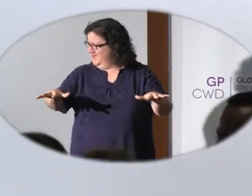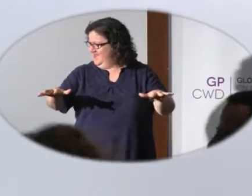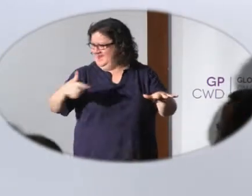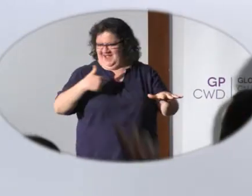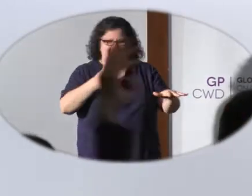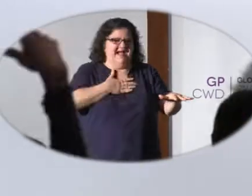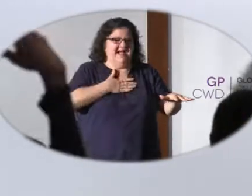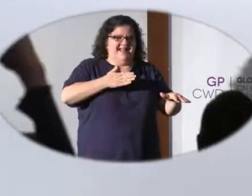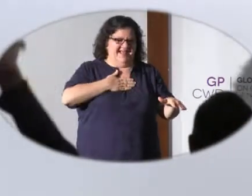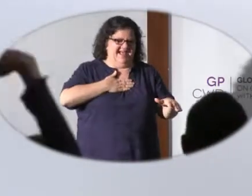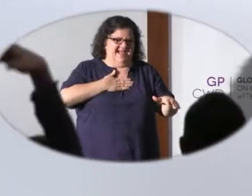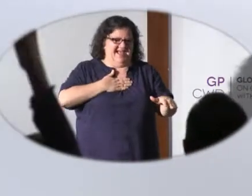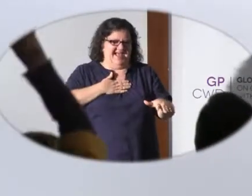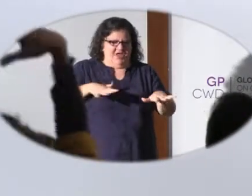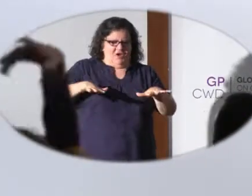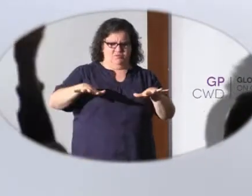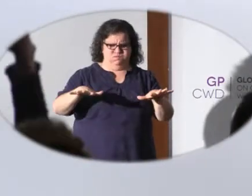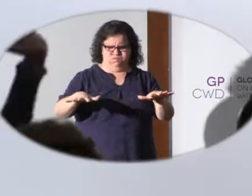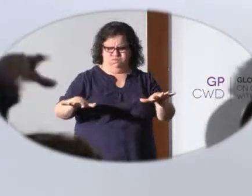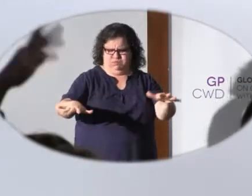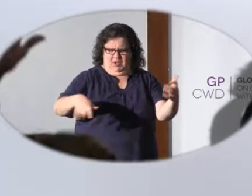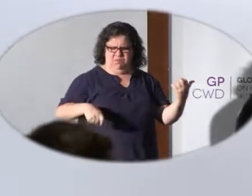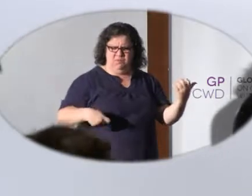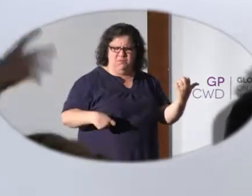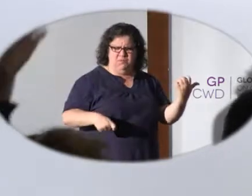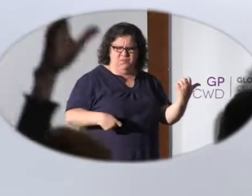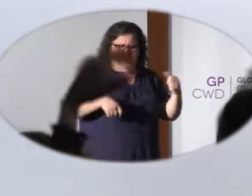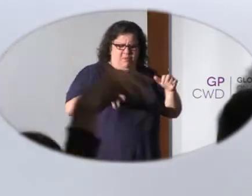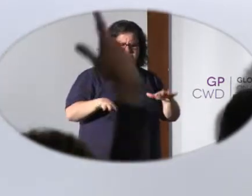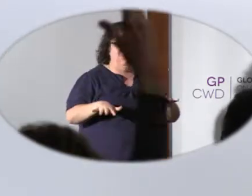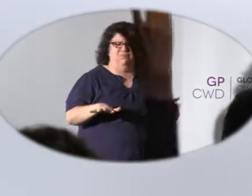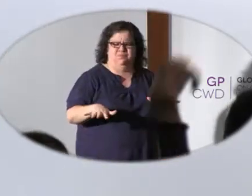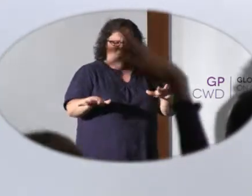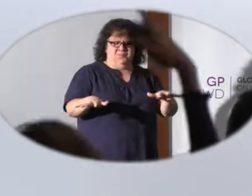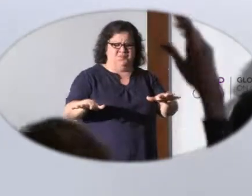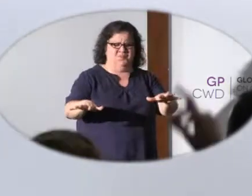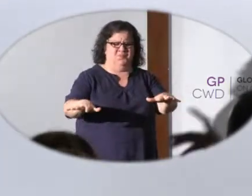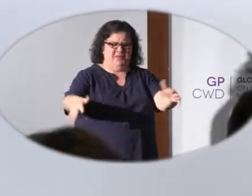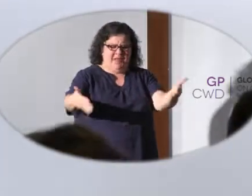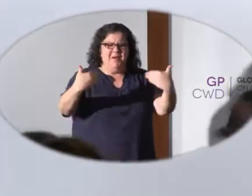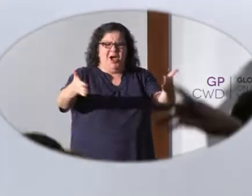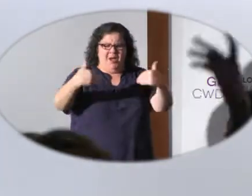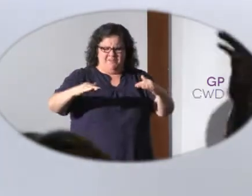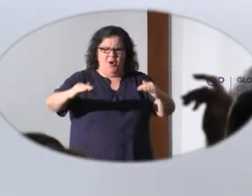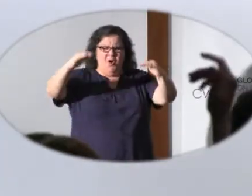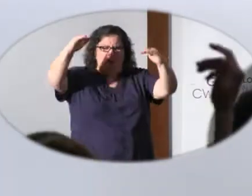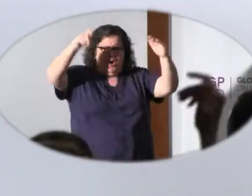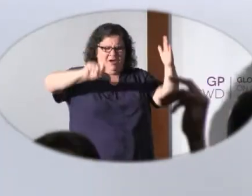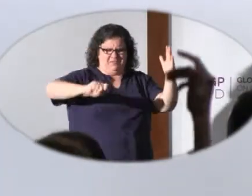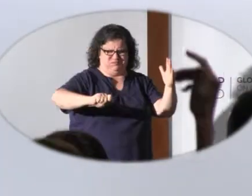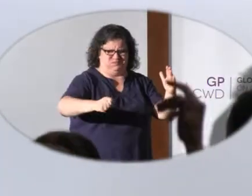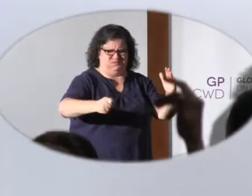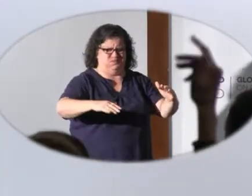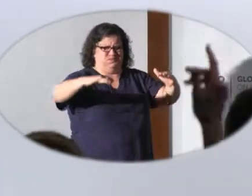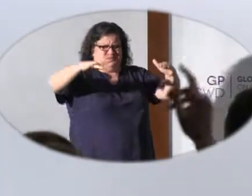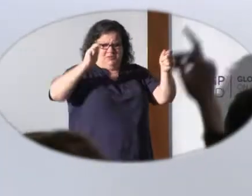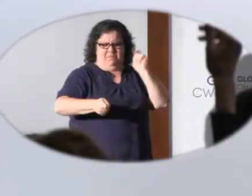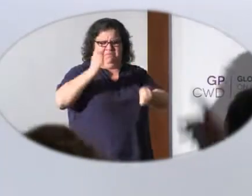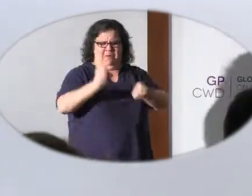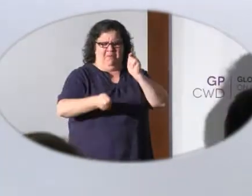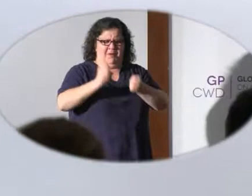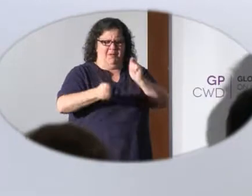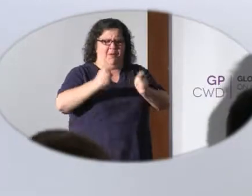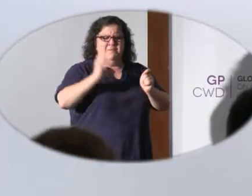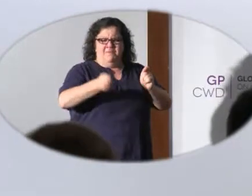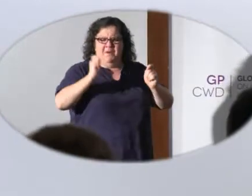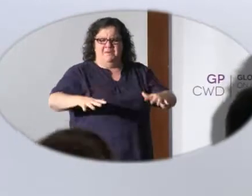I like the bass. Turn it up, turn it up, turn it up. I like the boom. Turn it up, turn it up, turn